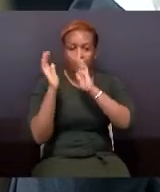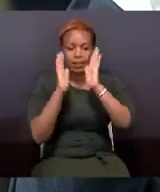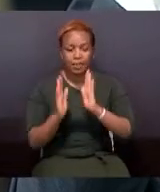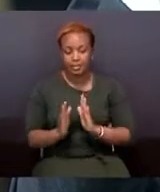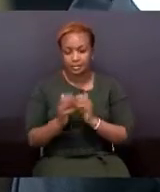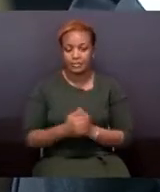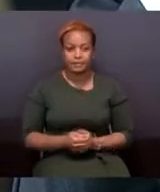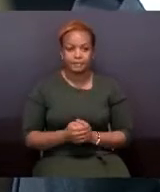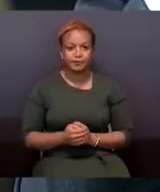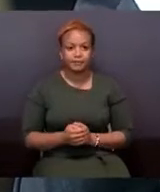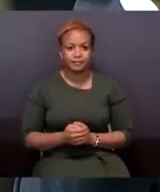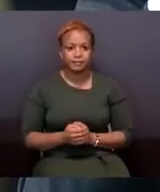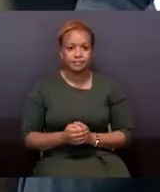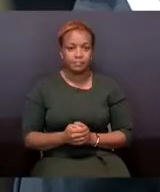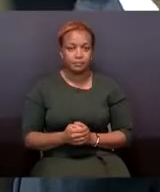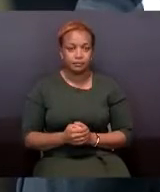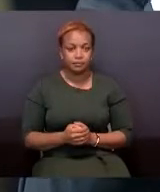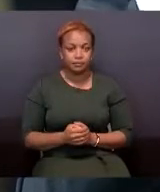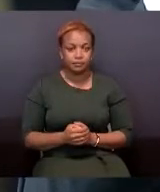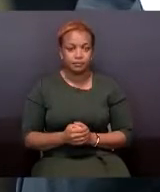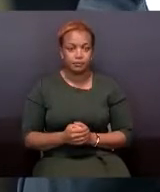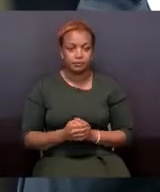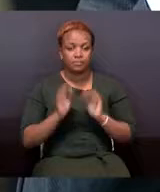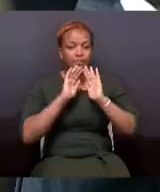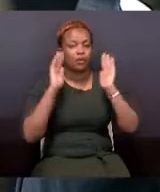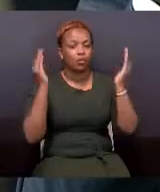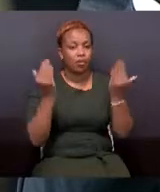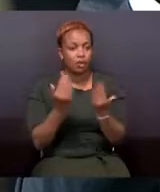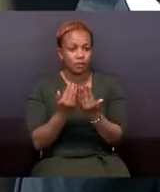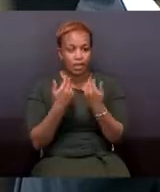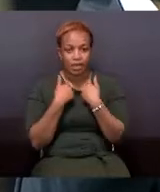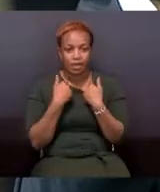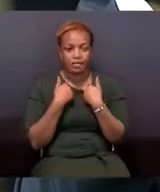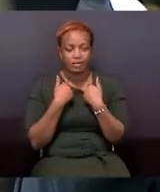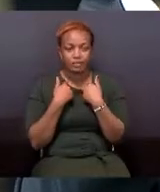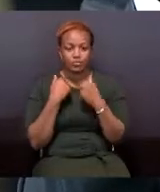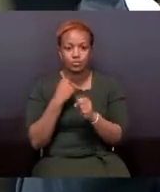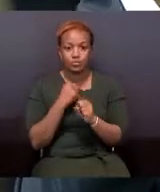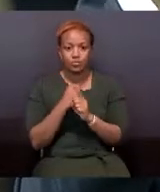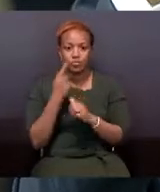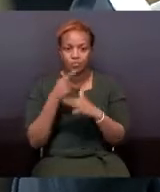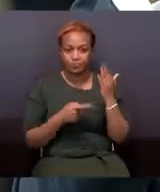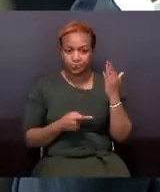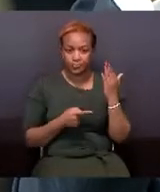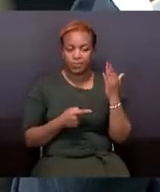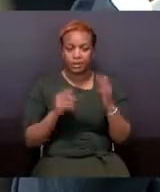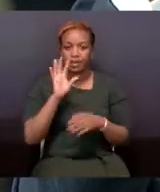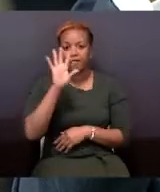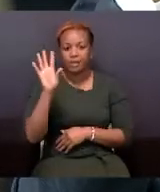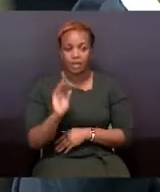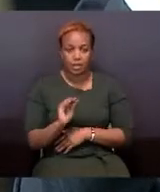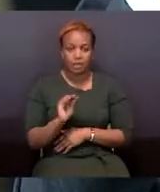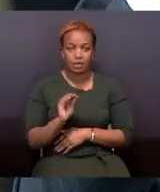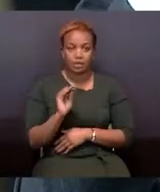climate. In a nutshell, the world has come to wake up, and therefore Africa has not been